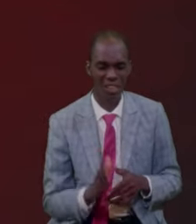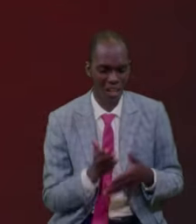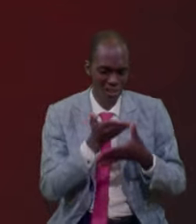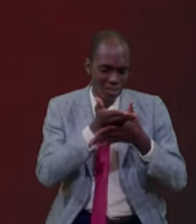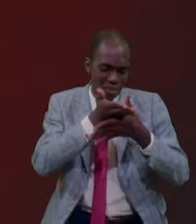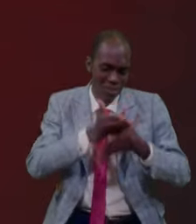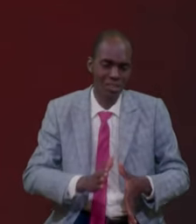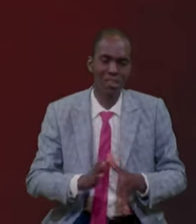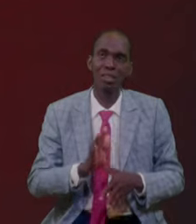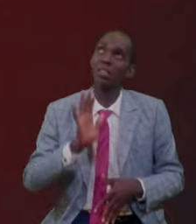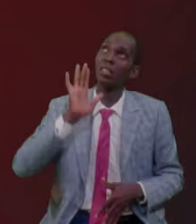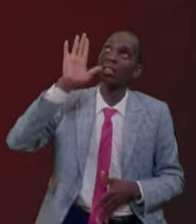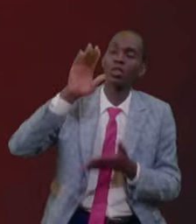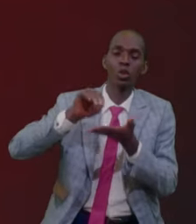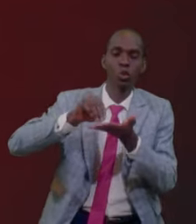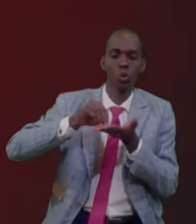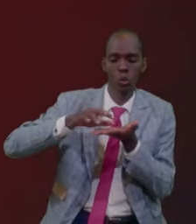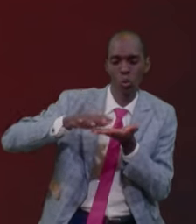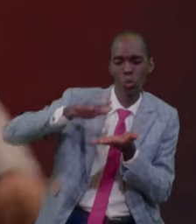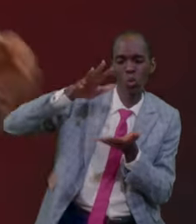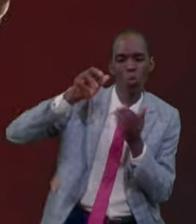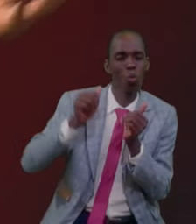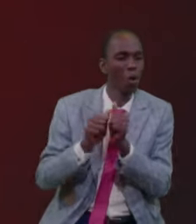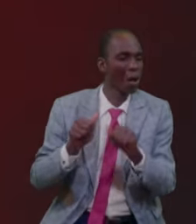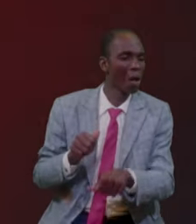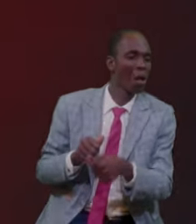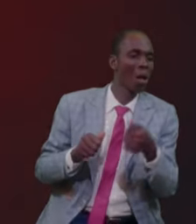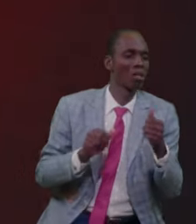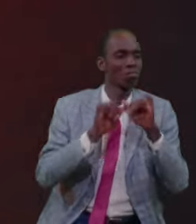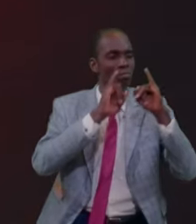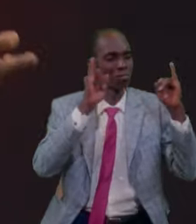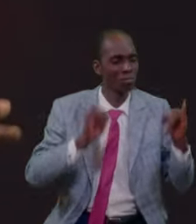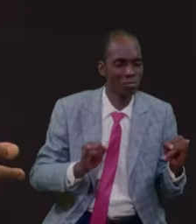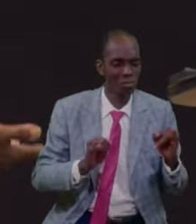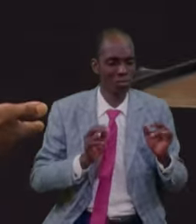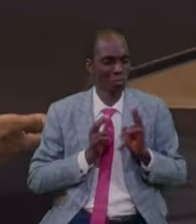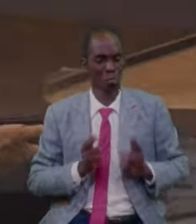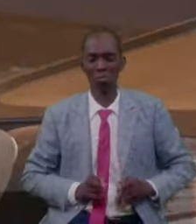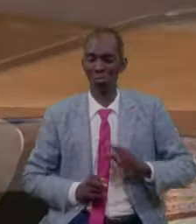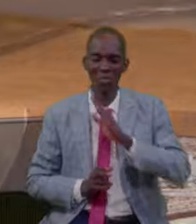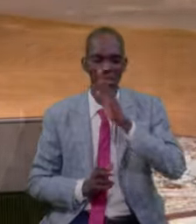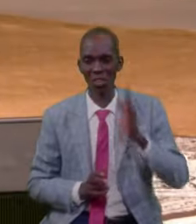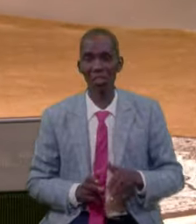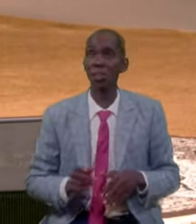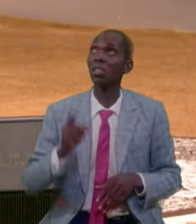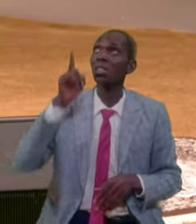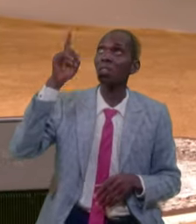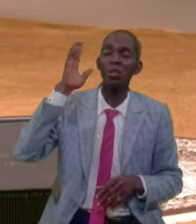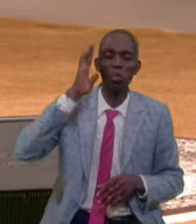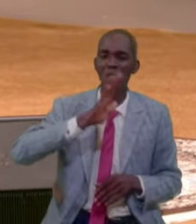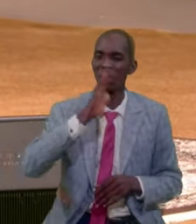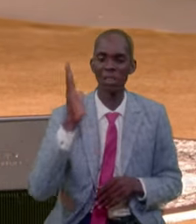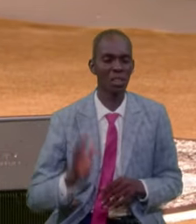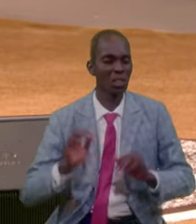other deity, with any other man. He will not share the submission you have with